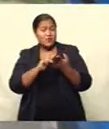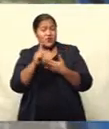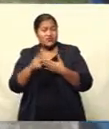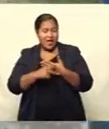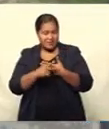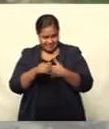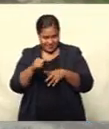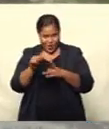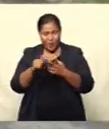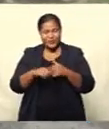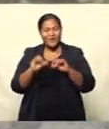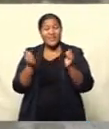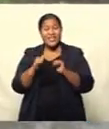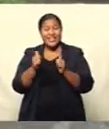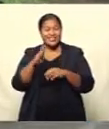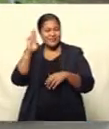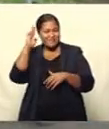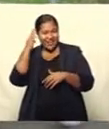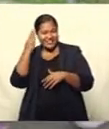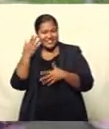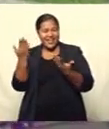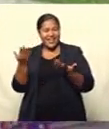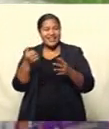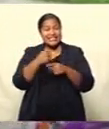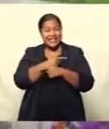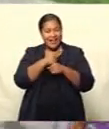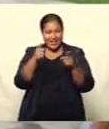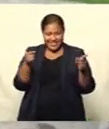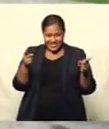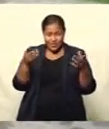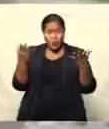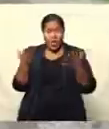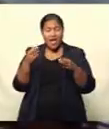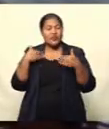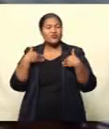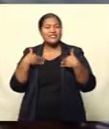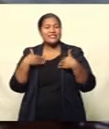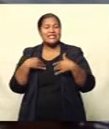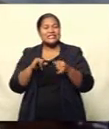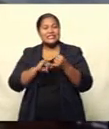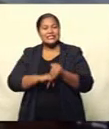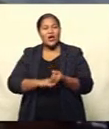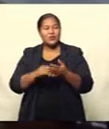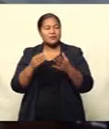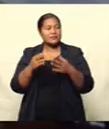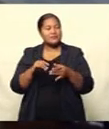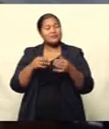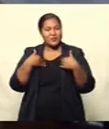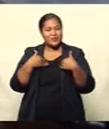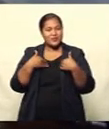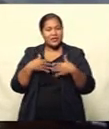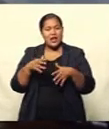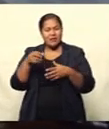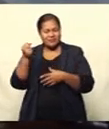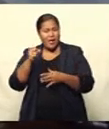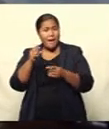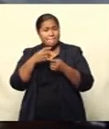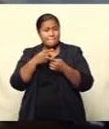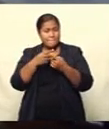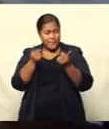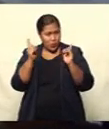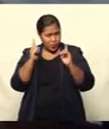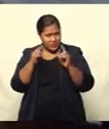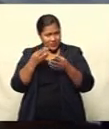and has also completed his Masters in Governance at the University of the South Pacific. He holds a postgraduate diploma in